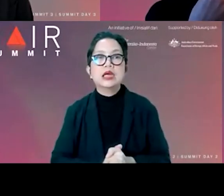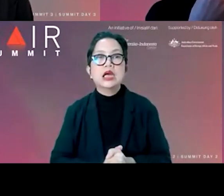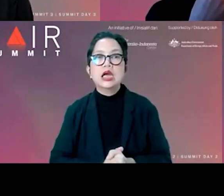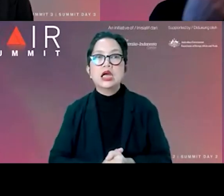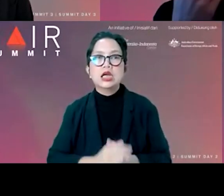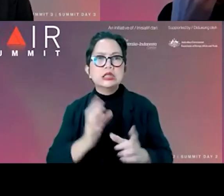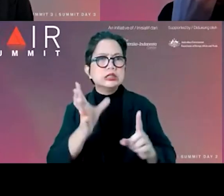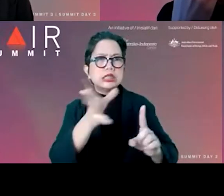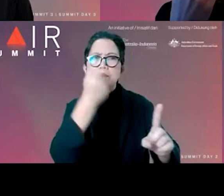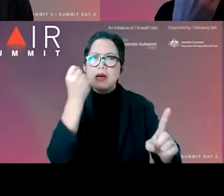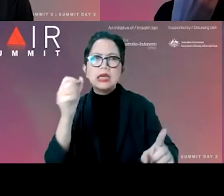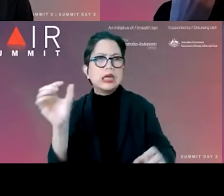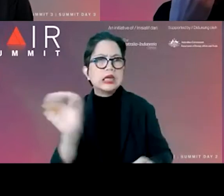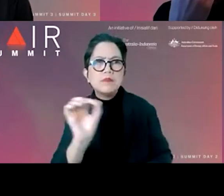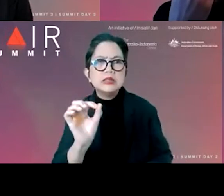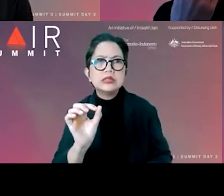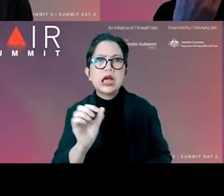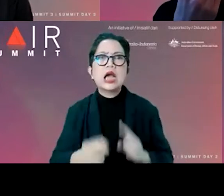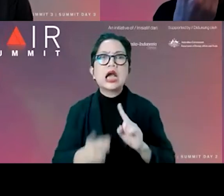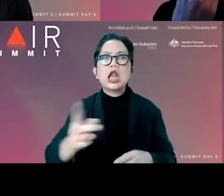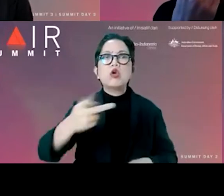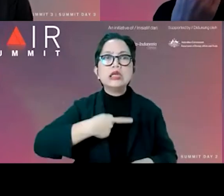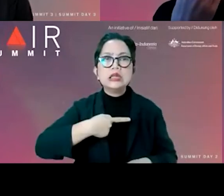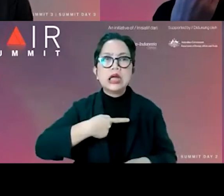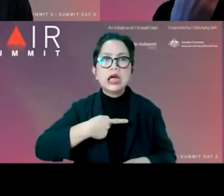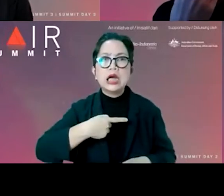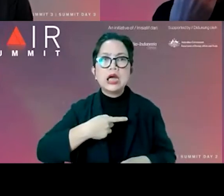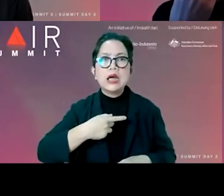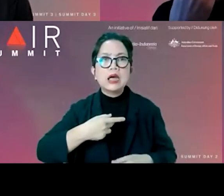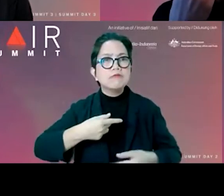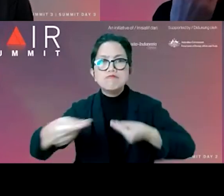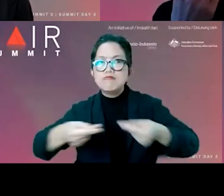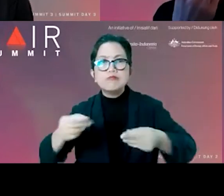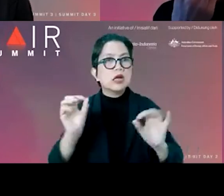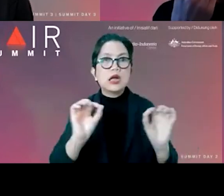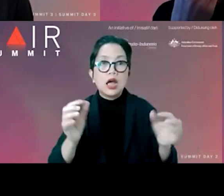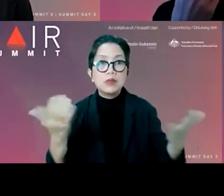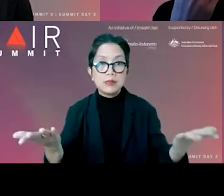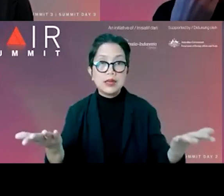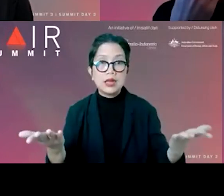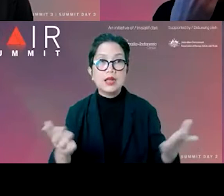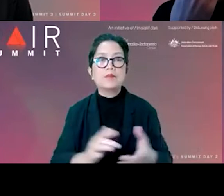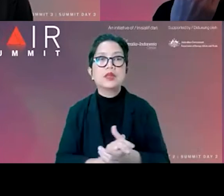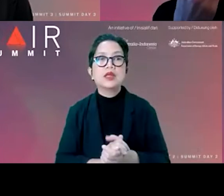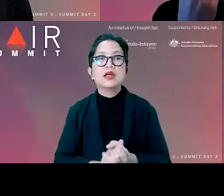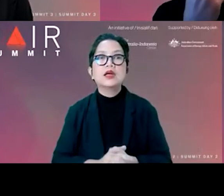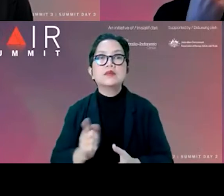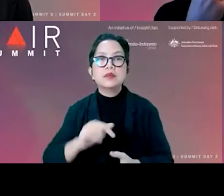this pandemic. And then, as John said also, that